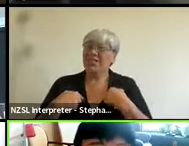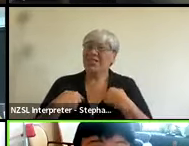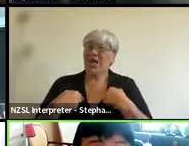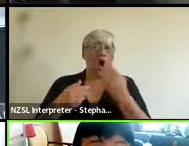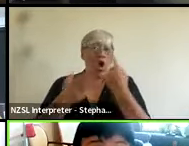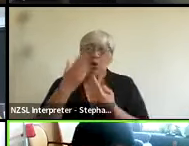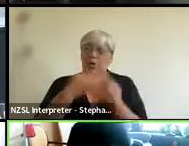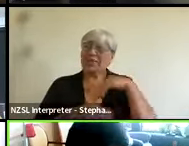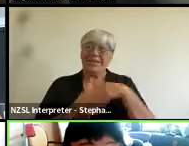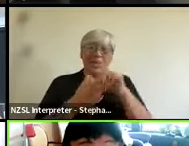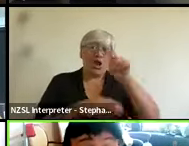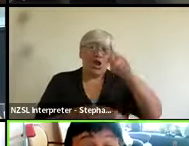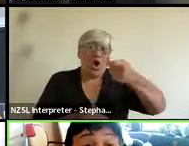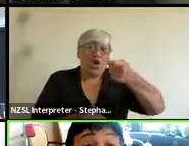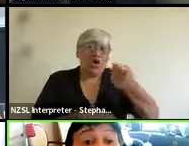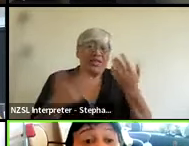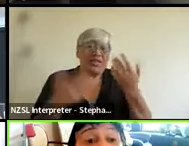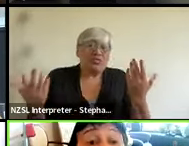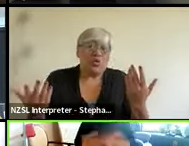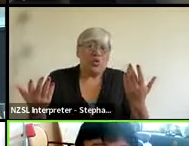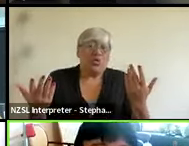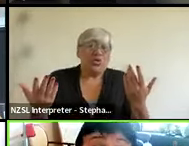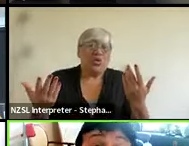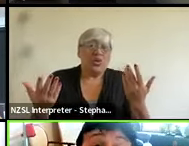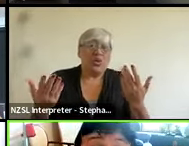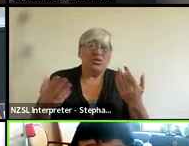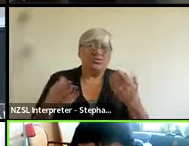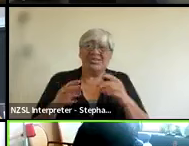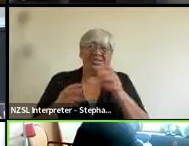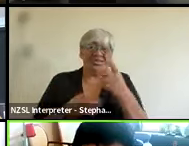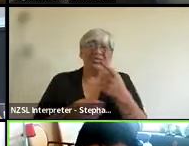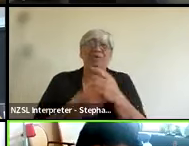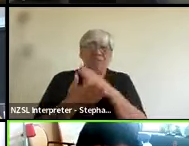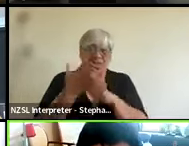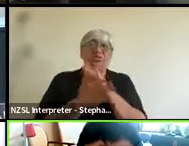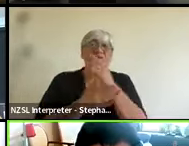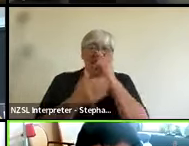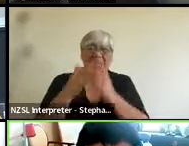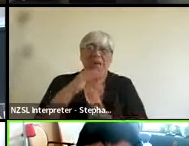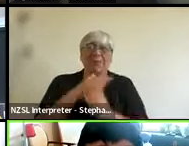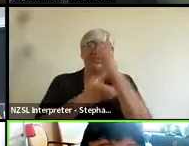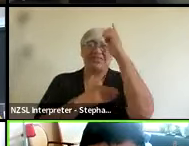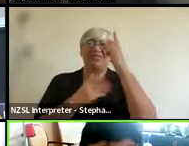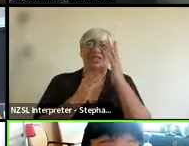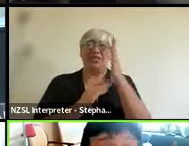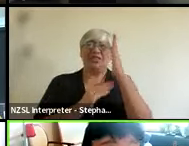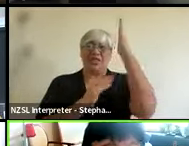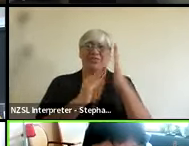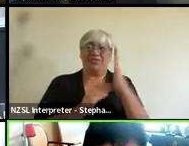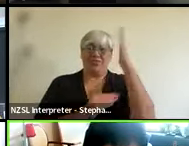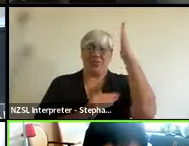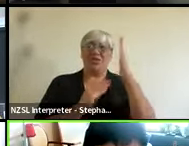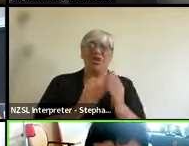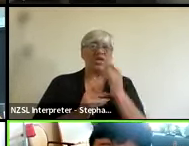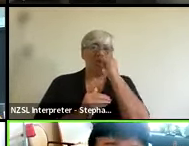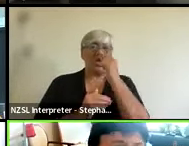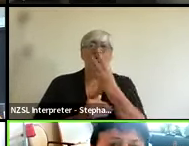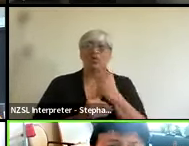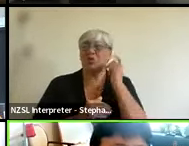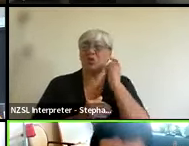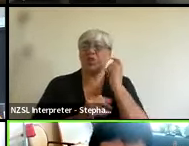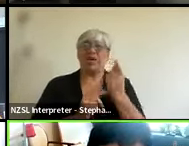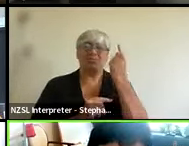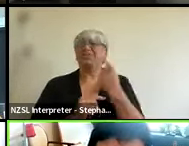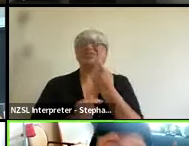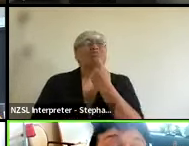and a screwdriver. I figured it out how to do it, and just allowing us to go upstairs in the lift to use the toilets upstairs. A